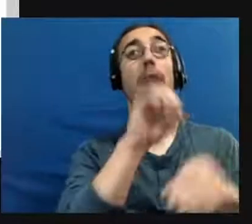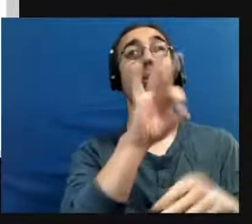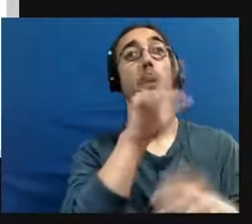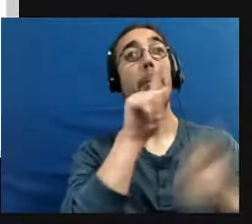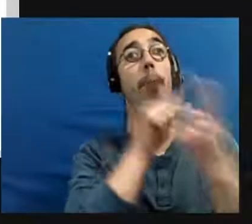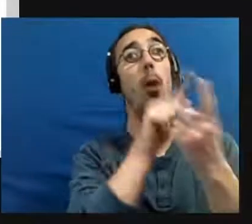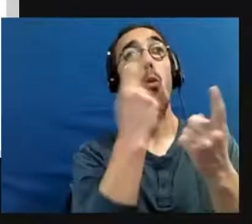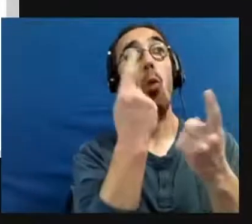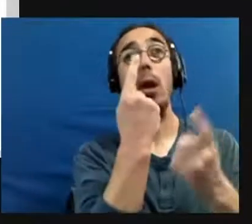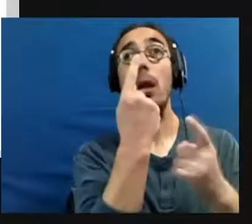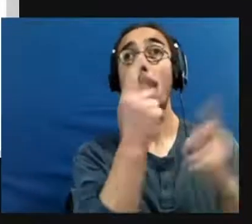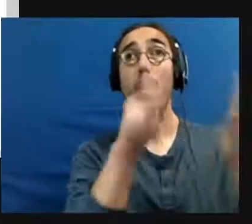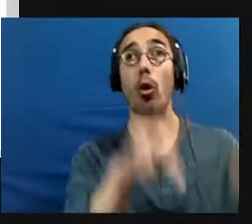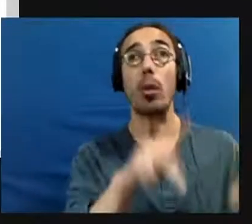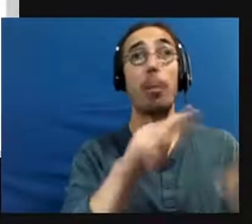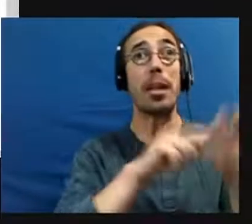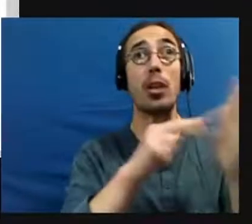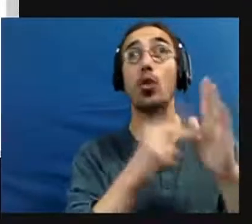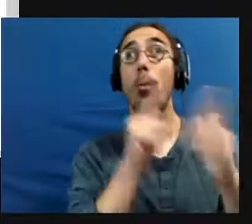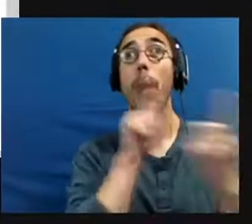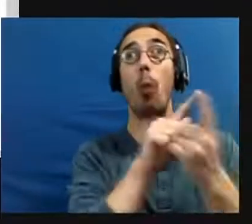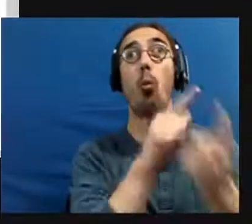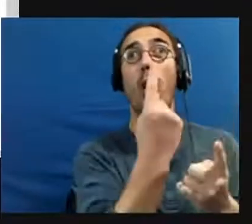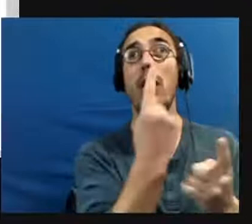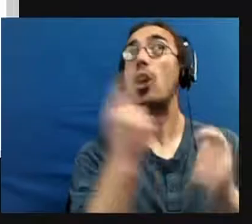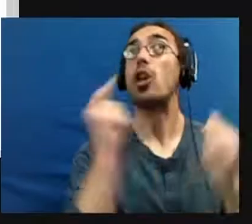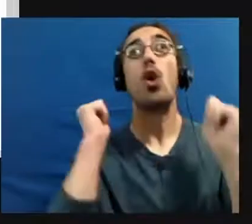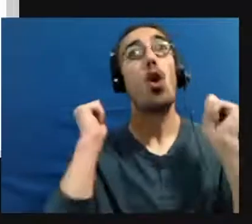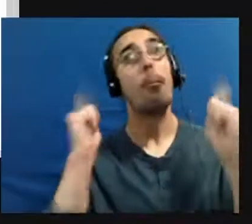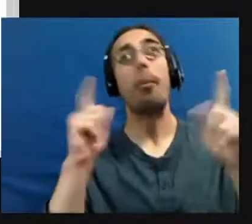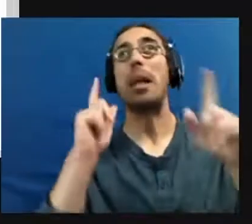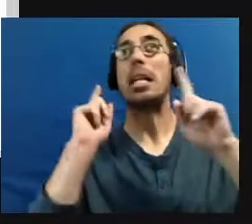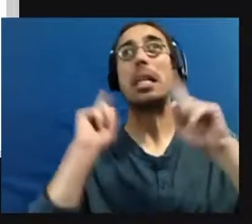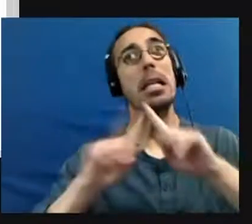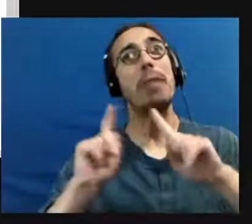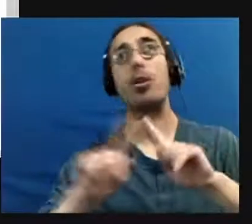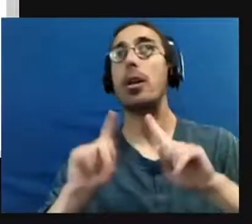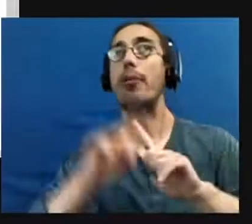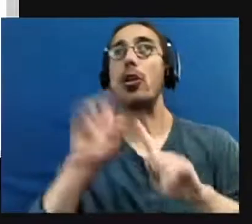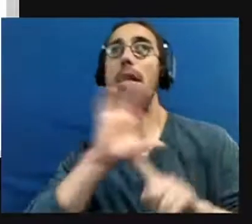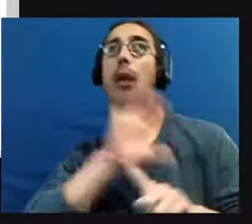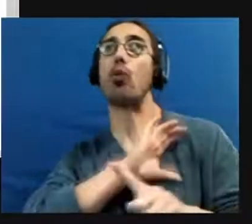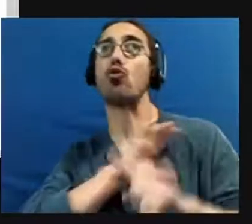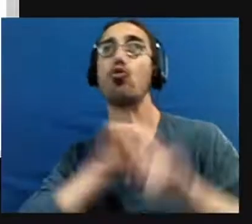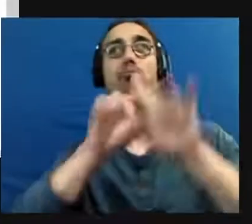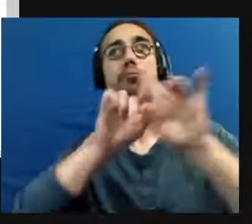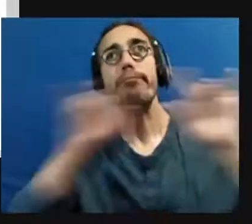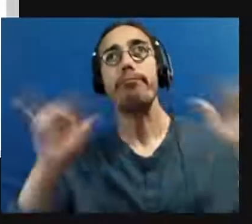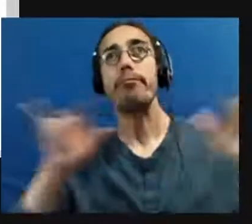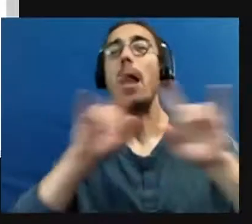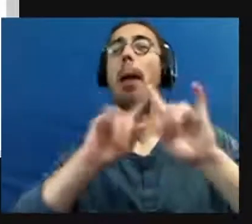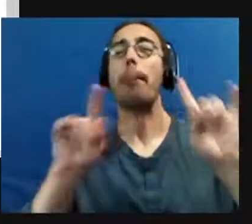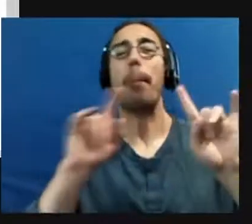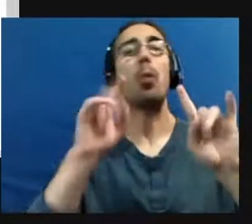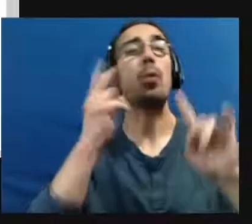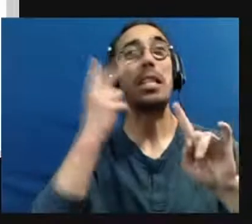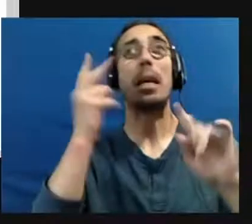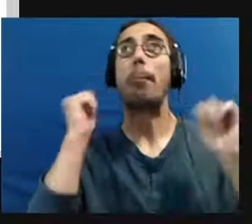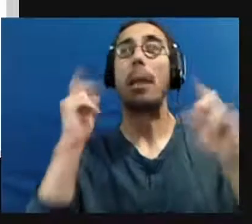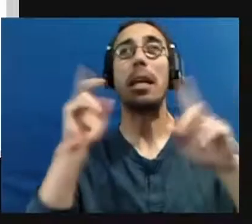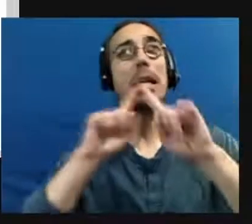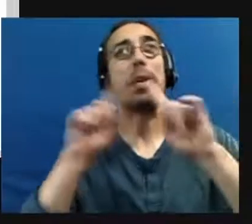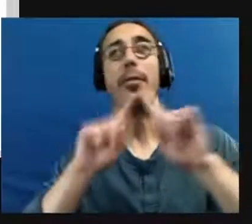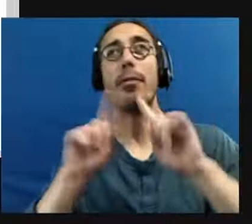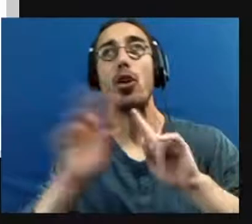autistic person. There's so much difference. There's so much variance, but we could see so many other types of characters and so many broader, more